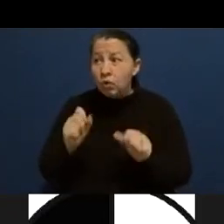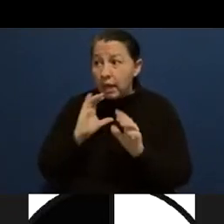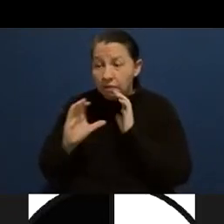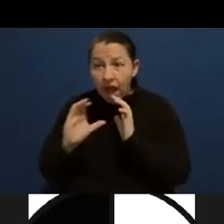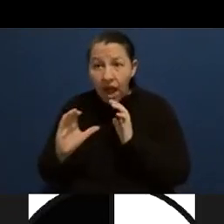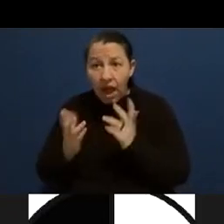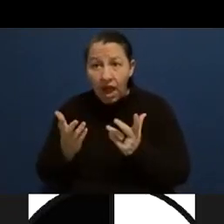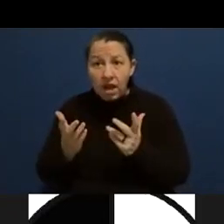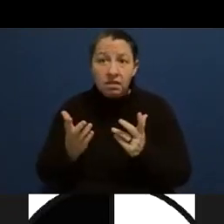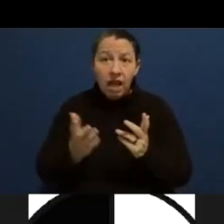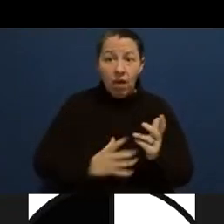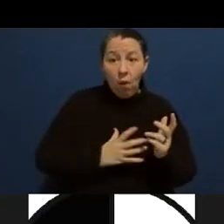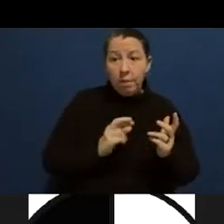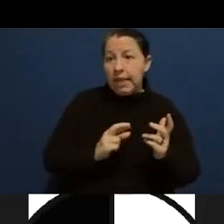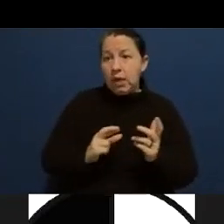informally?